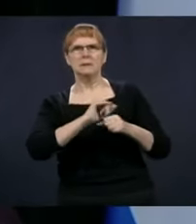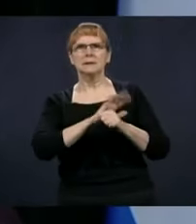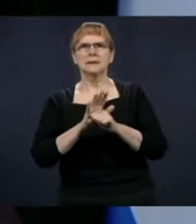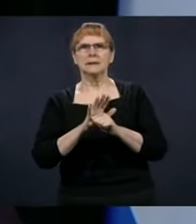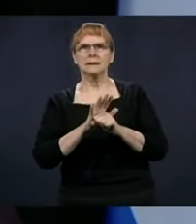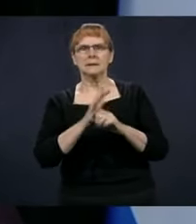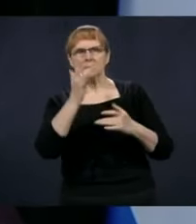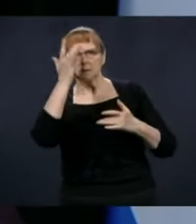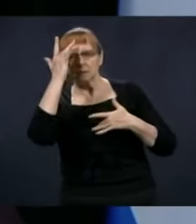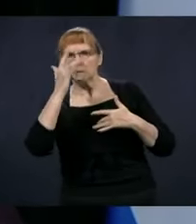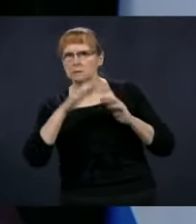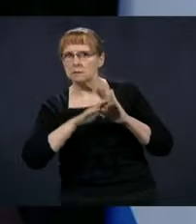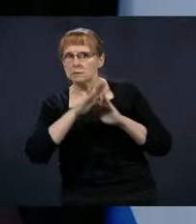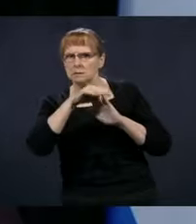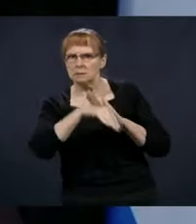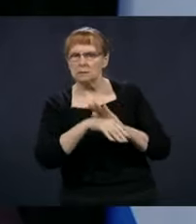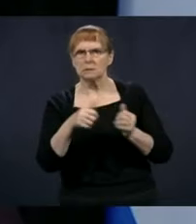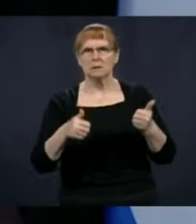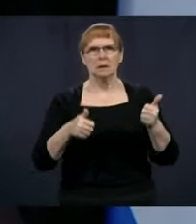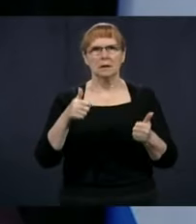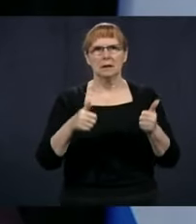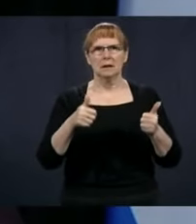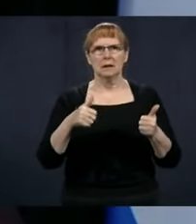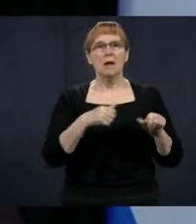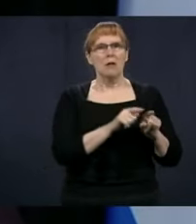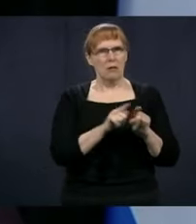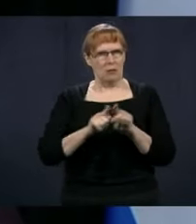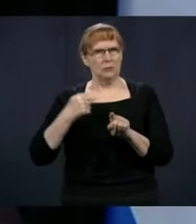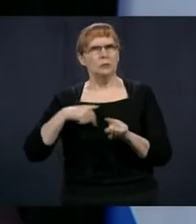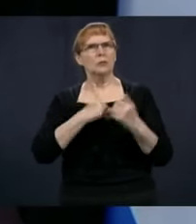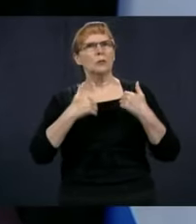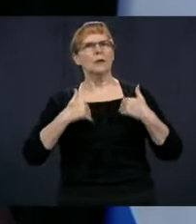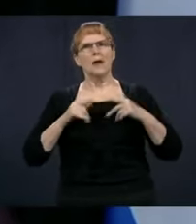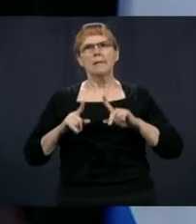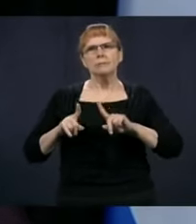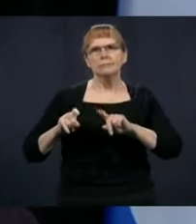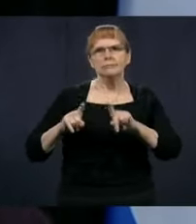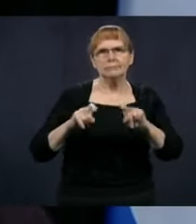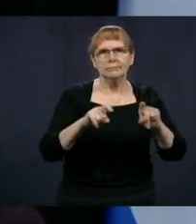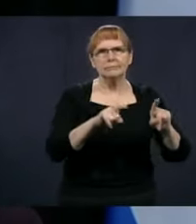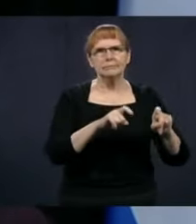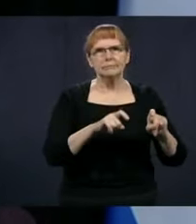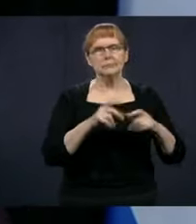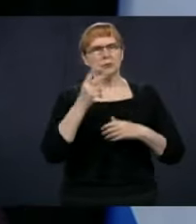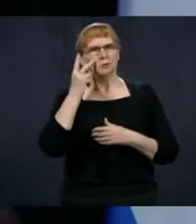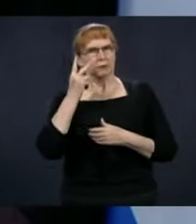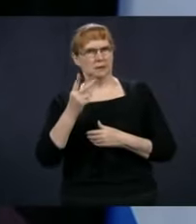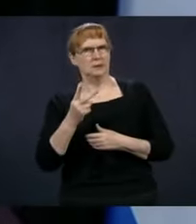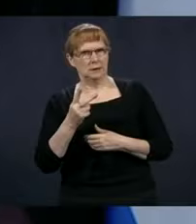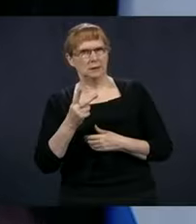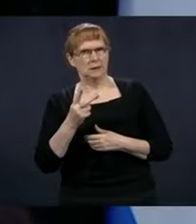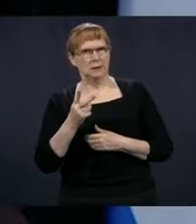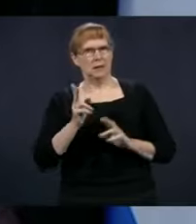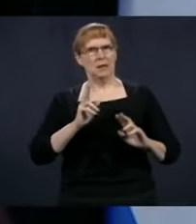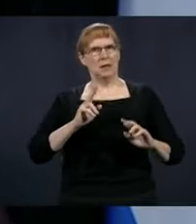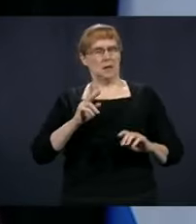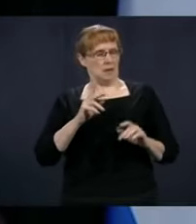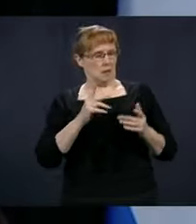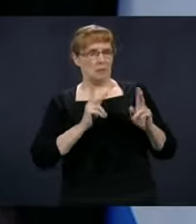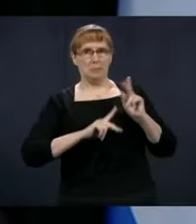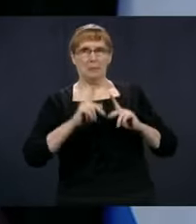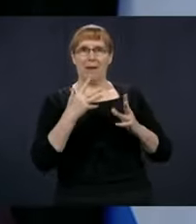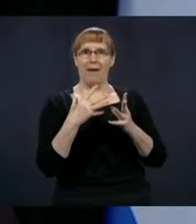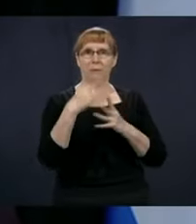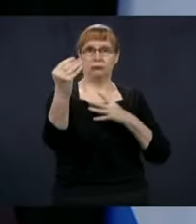sondage inquiries to try to understand how the people react to the deconfinement.